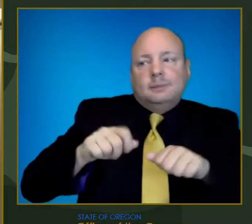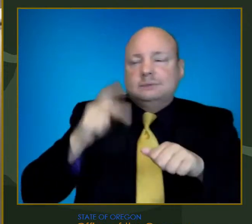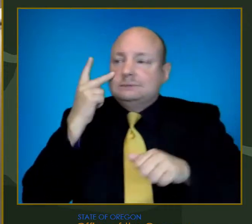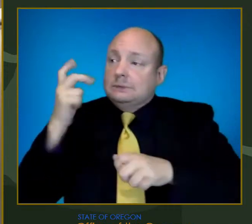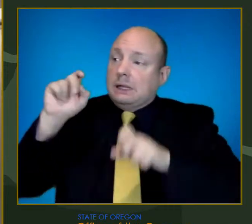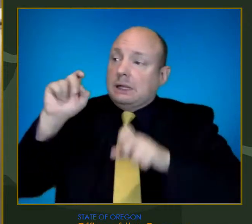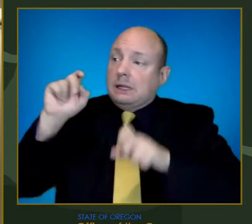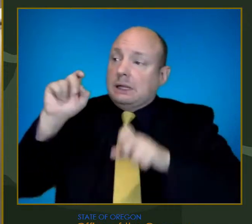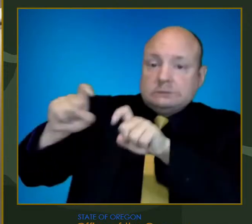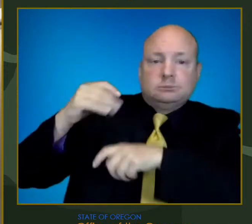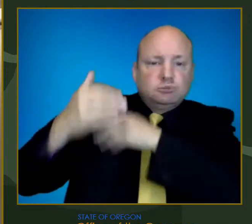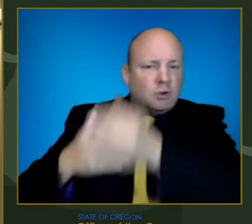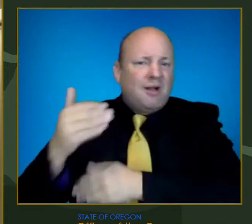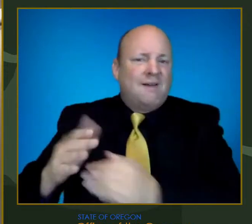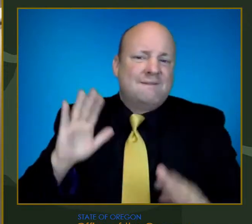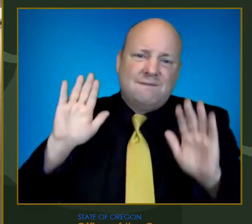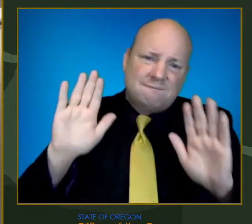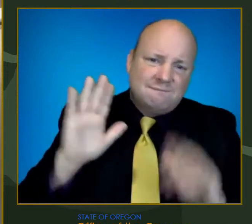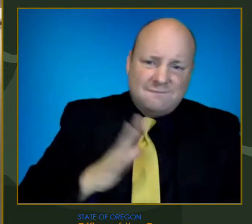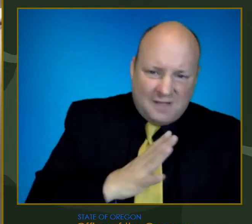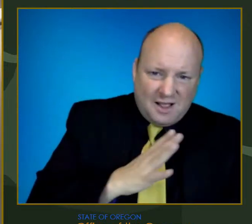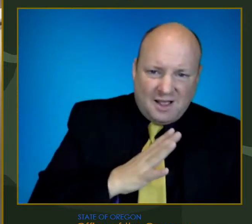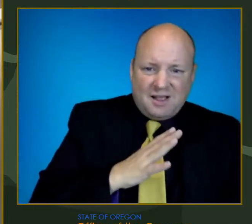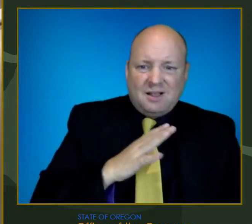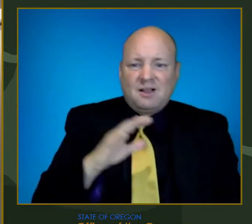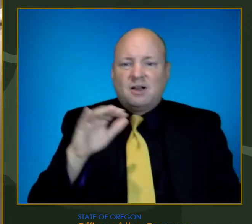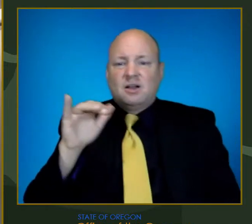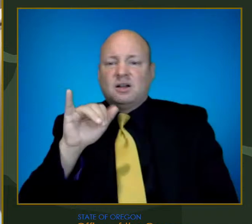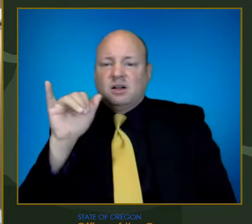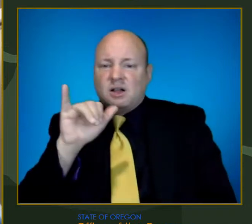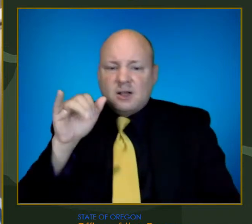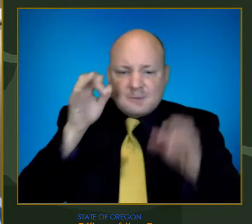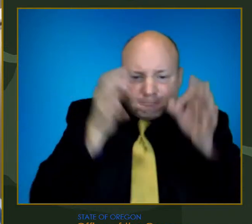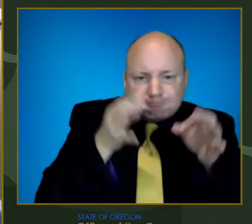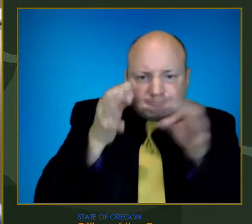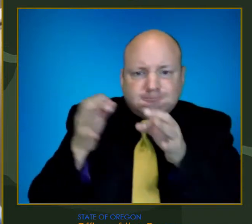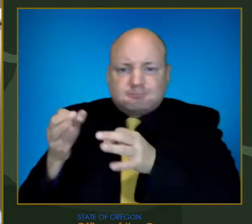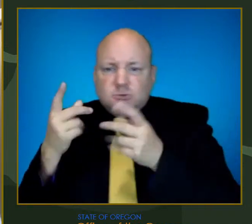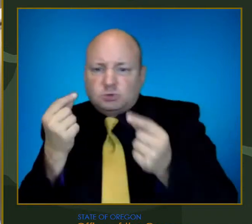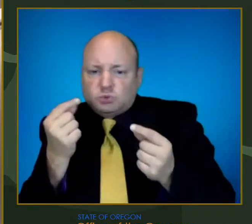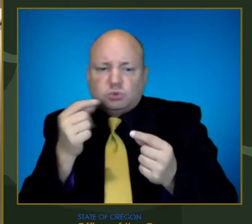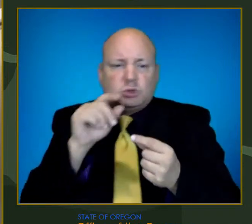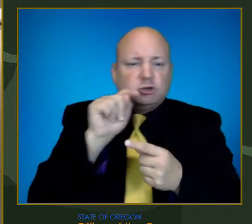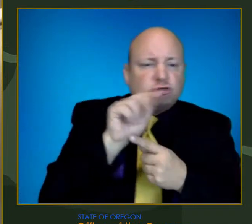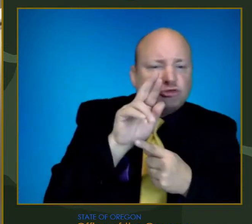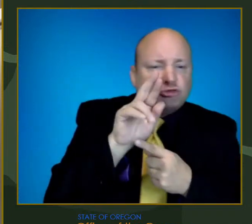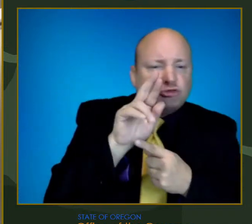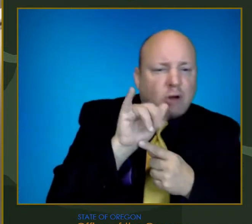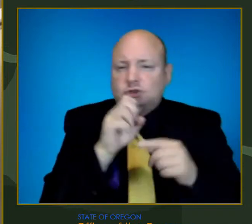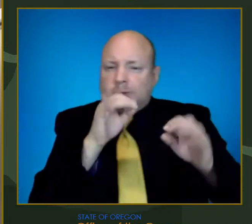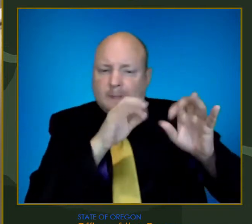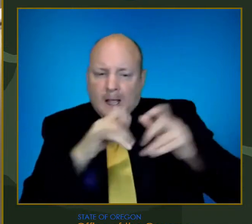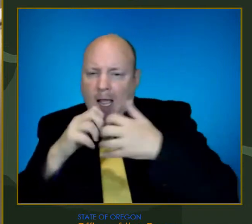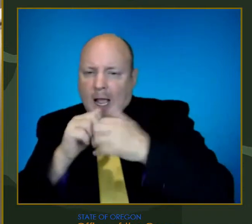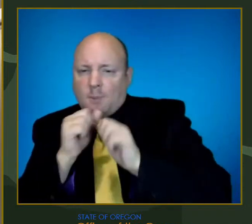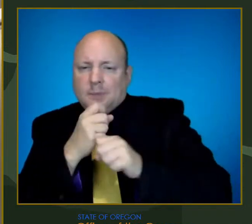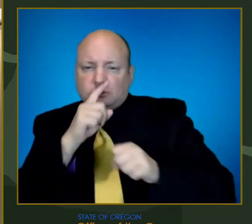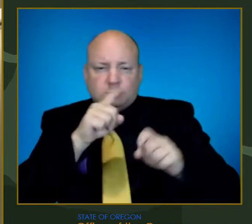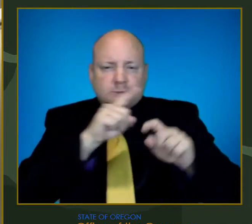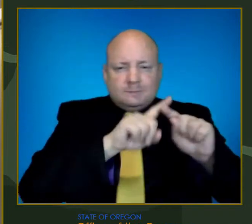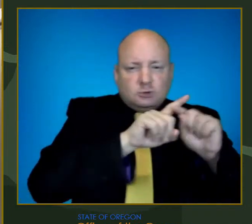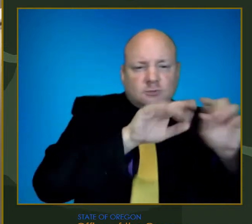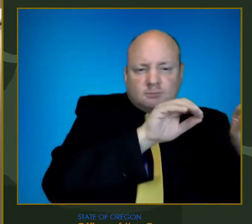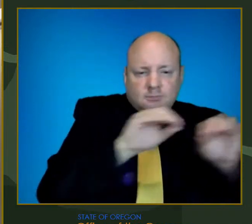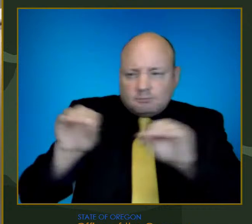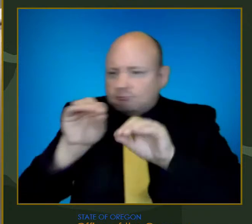triage and treatment of patients in our acute care settings. So we really appreciate that support. But I do want everybody to know